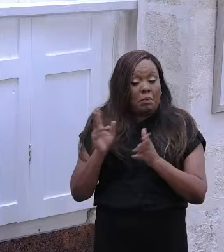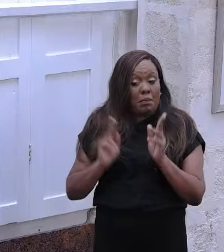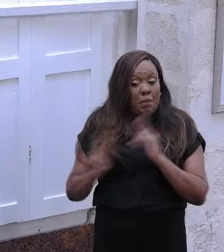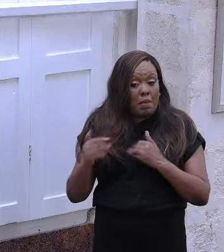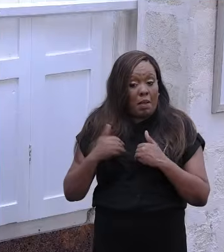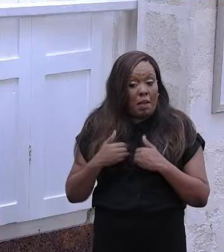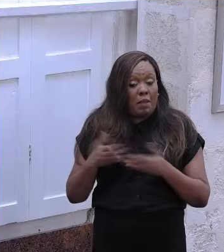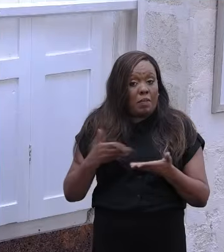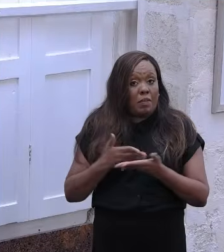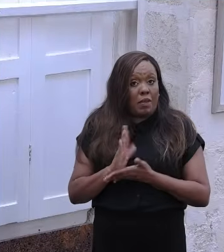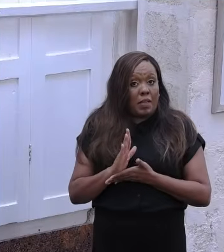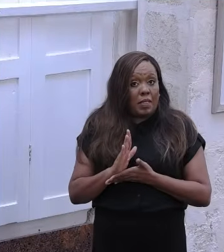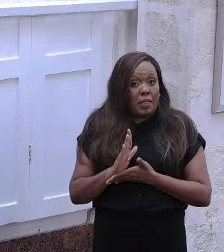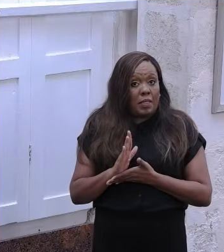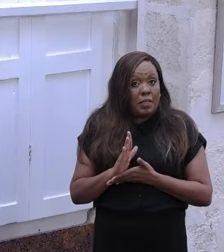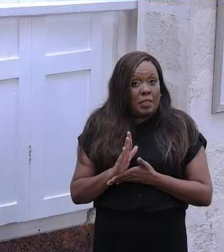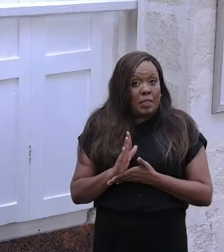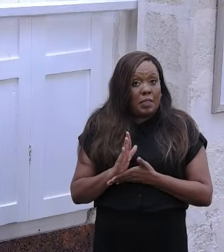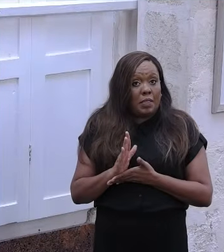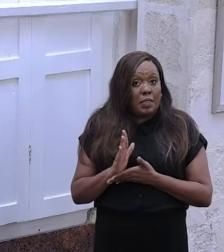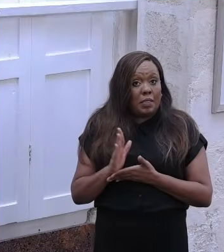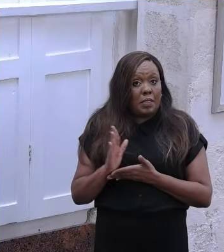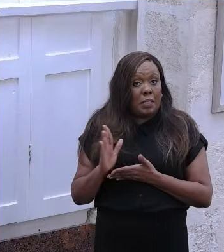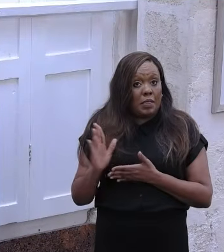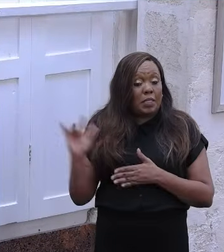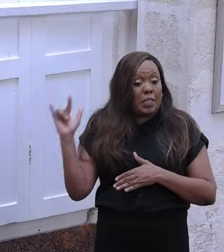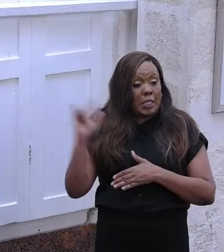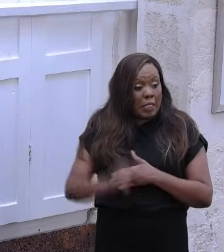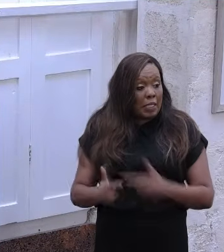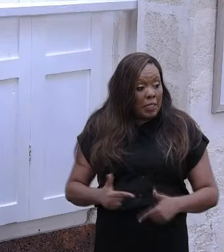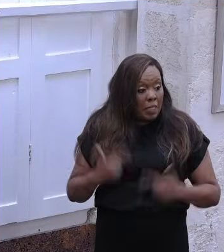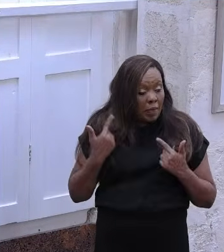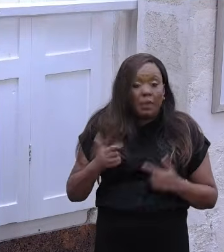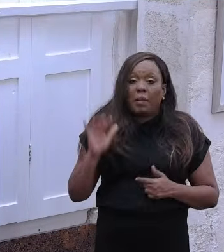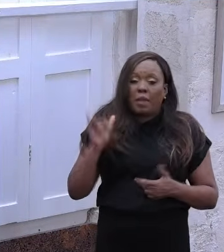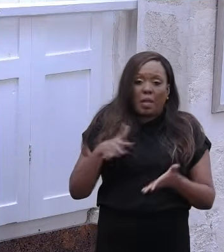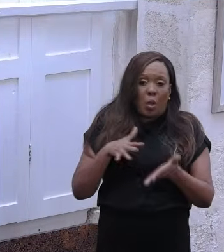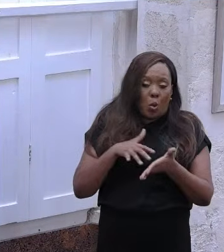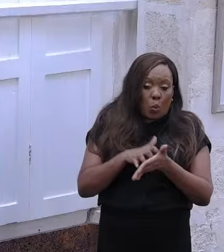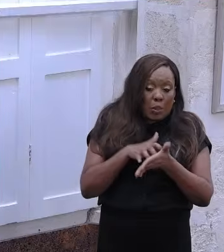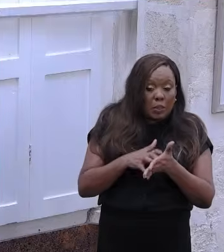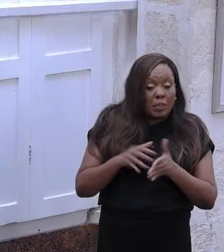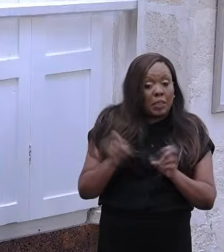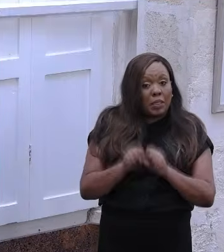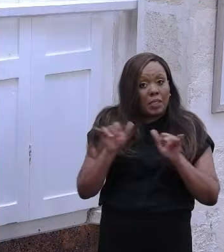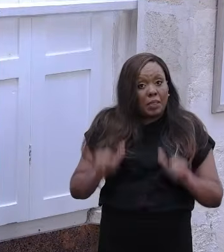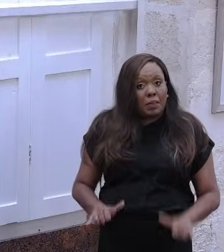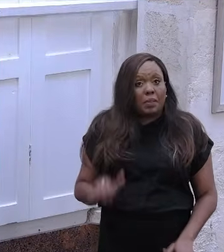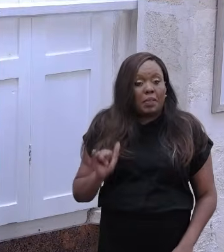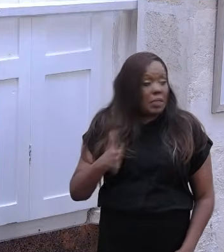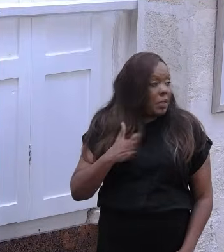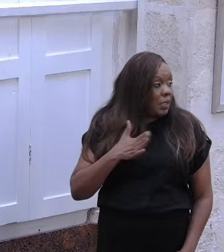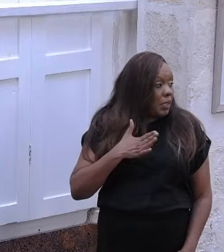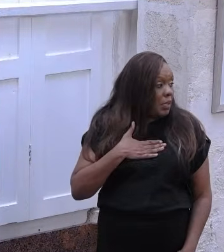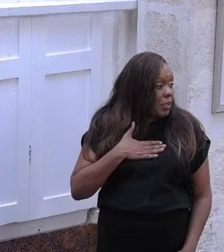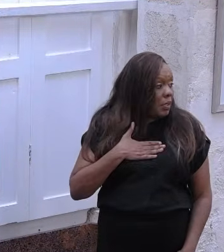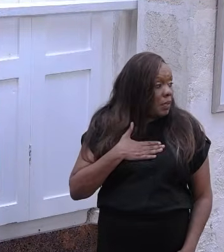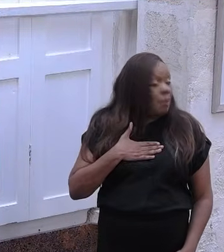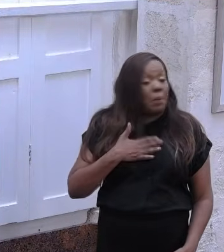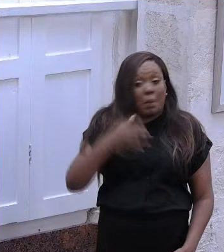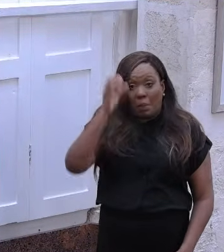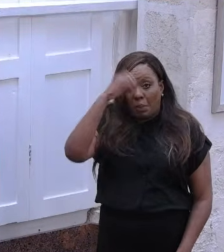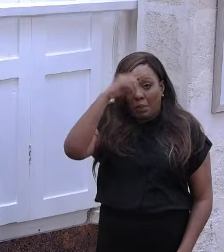live here. That is a weakness in this system that we should address, in my humble opinion. We should look